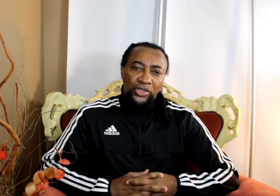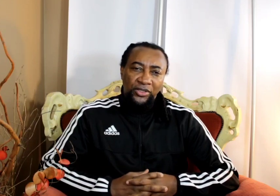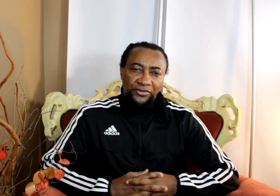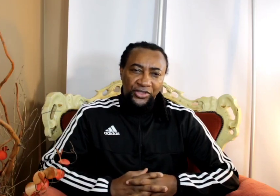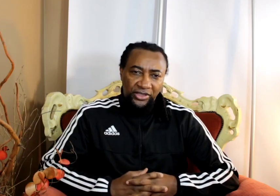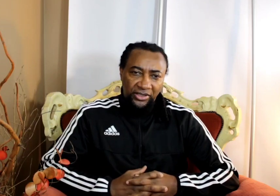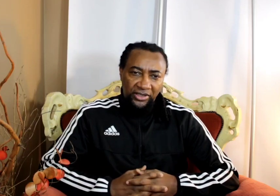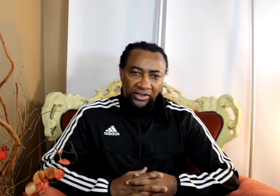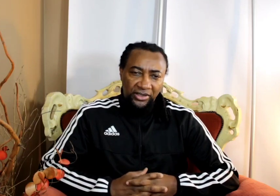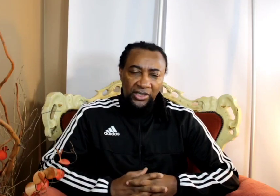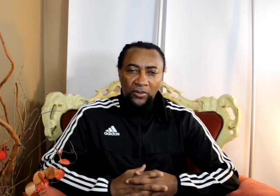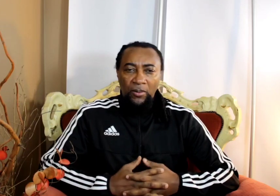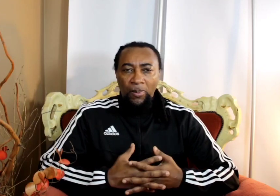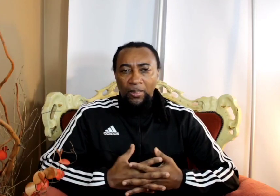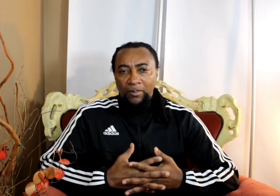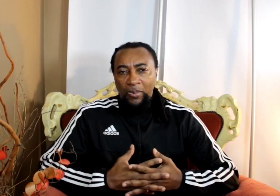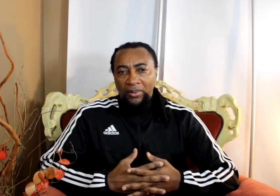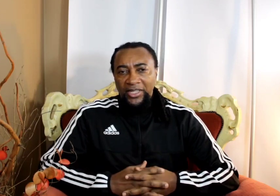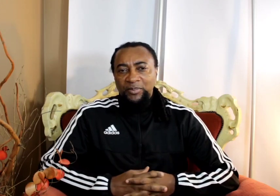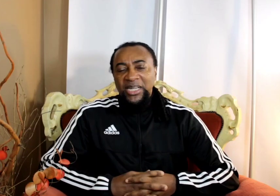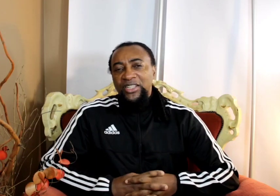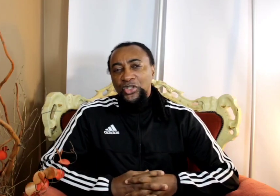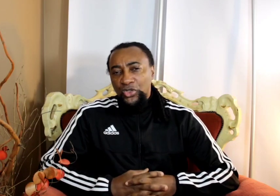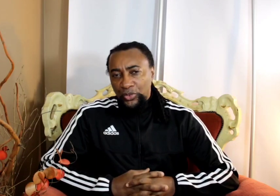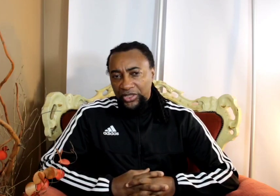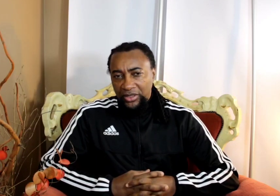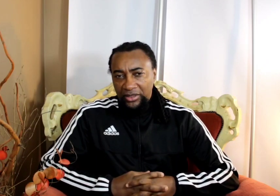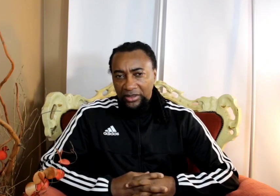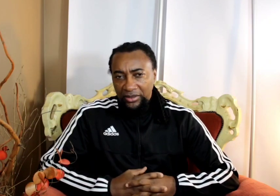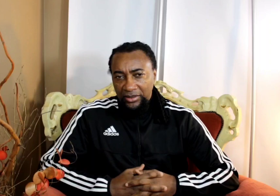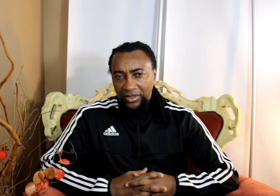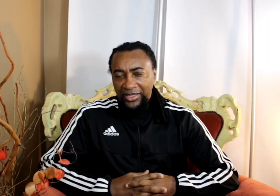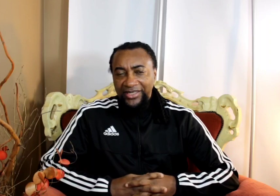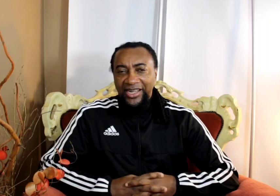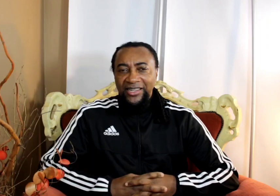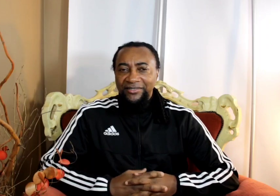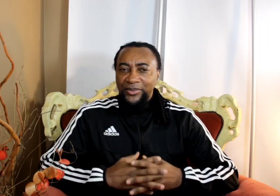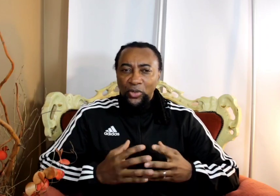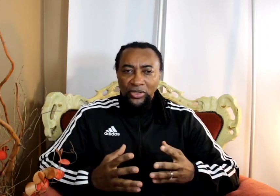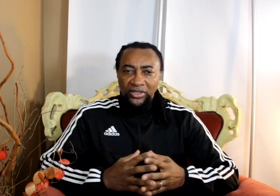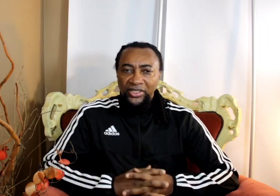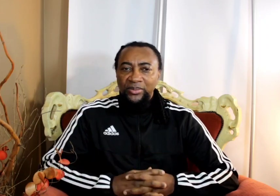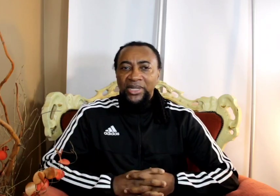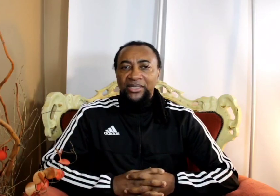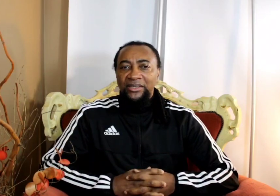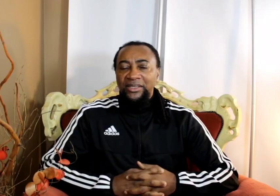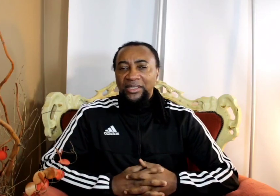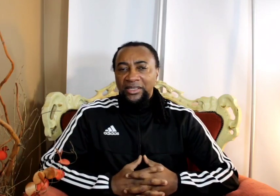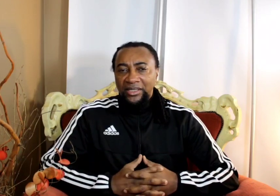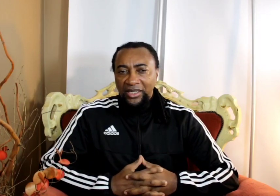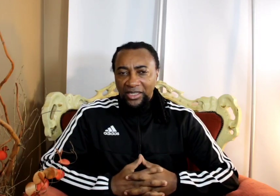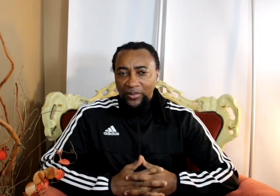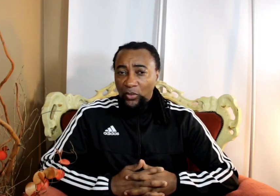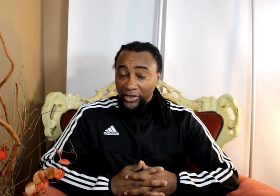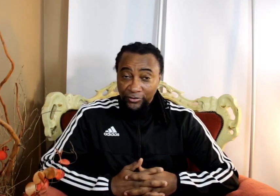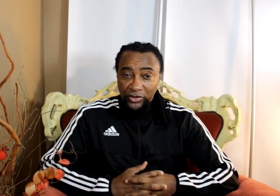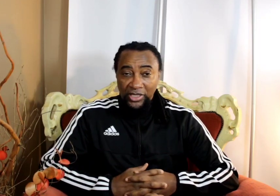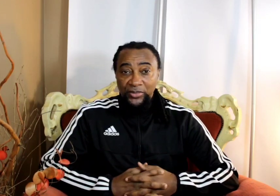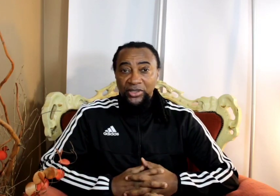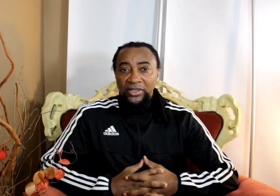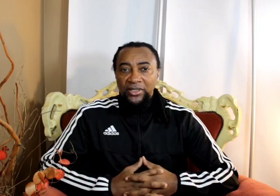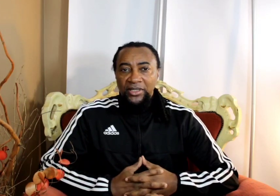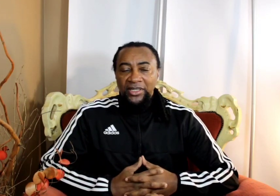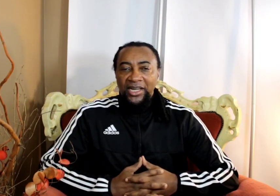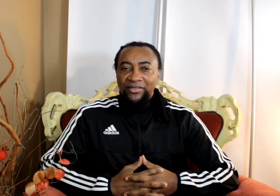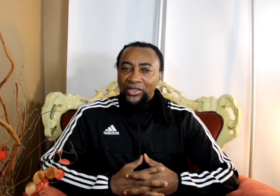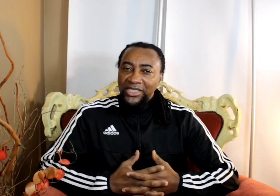Caribbean Court of Justice. Now, it's been in the news recently, and I have spoken on this matter quite a few